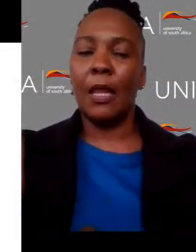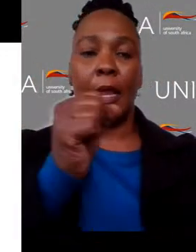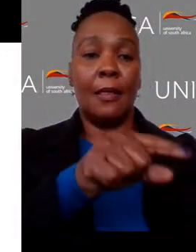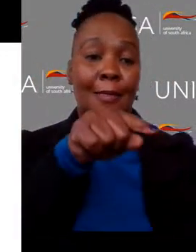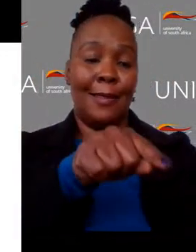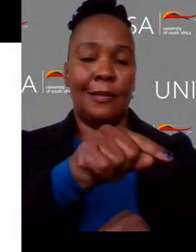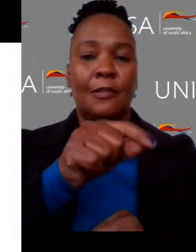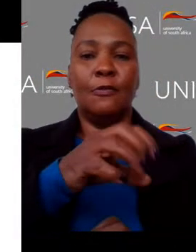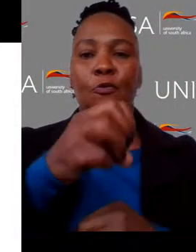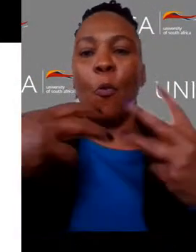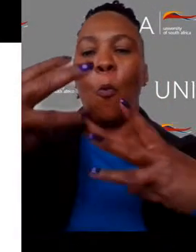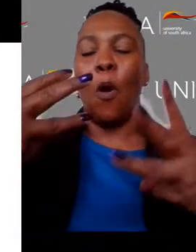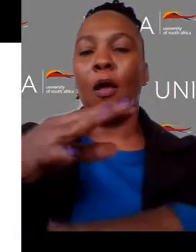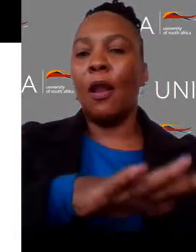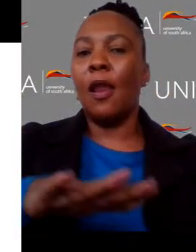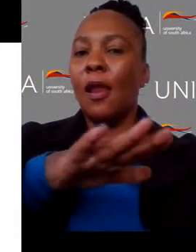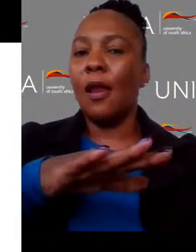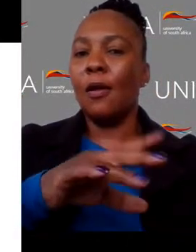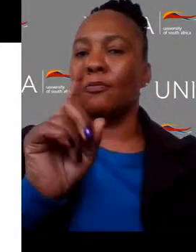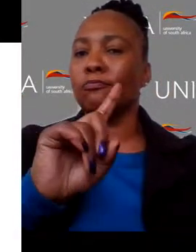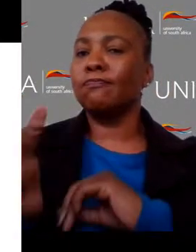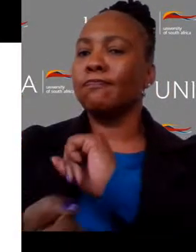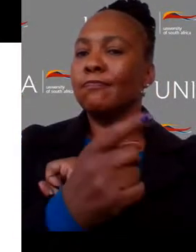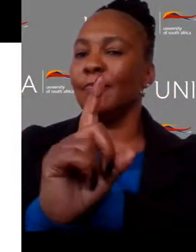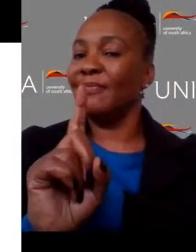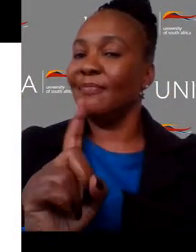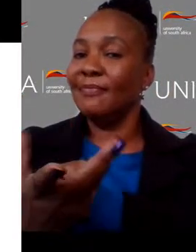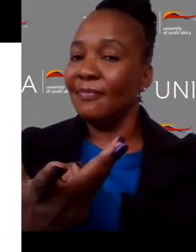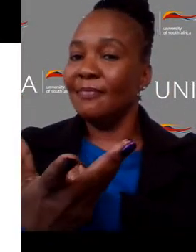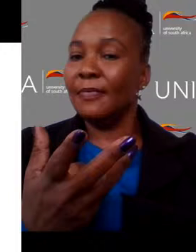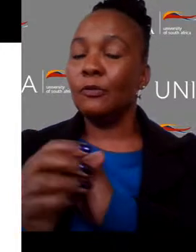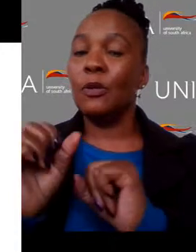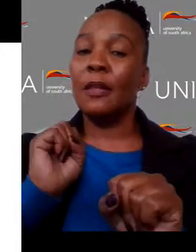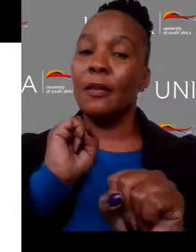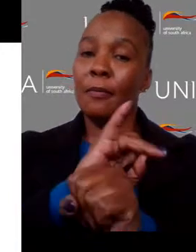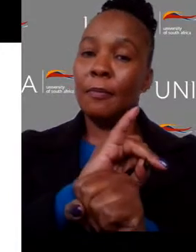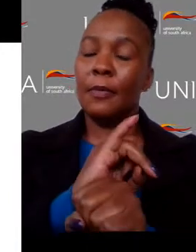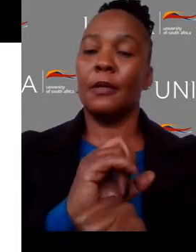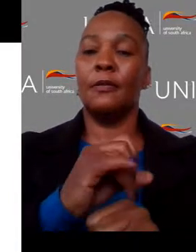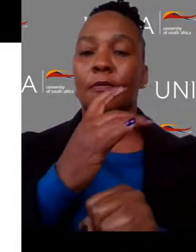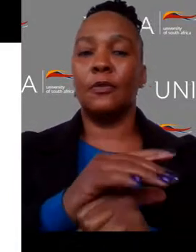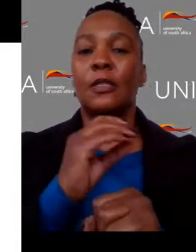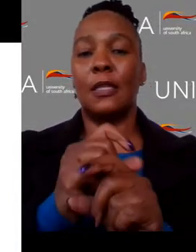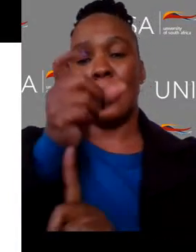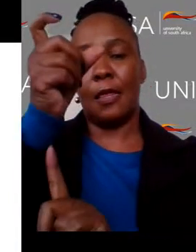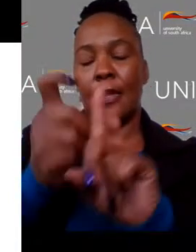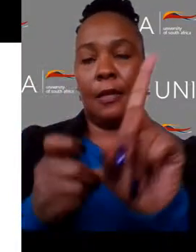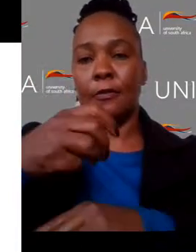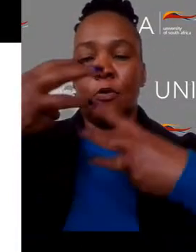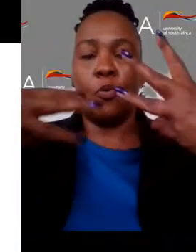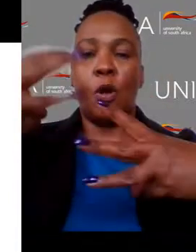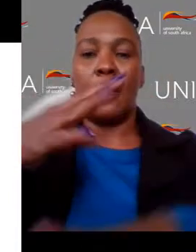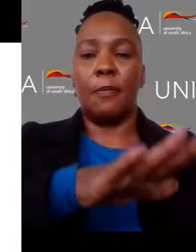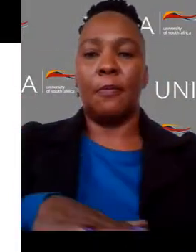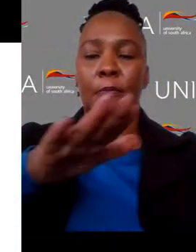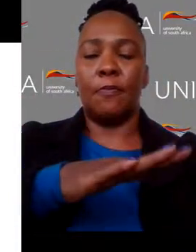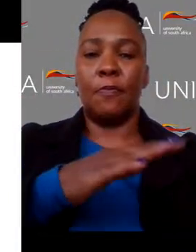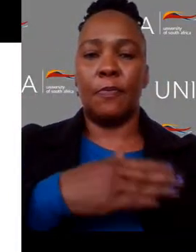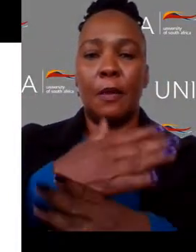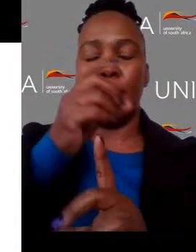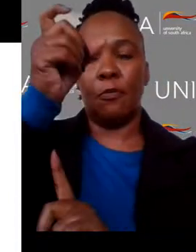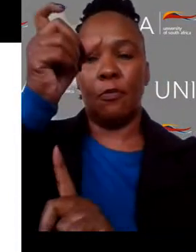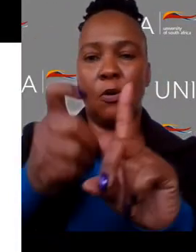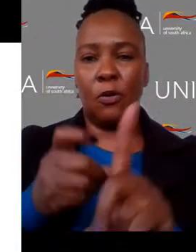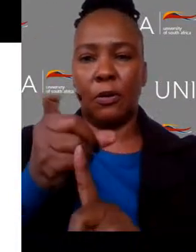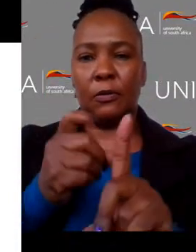workplace? This is going to have an impact on the clients of that workplace. Employers are not going to be lining up to